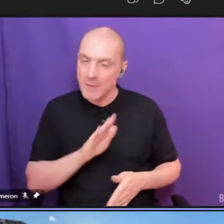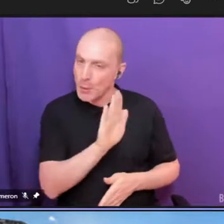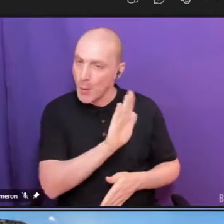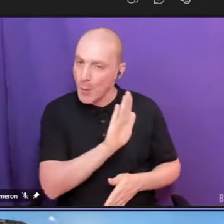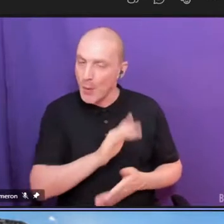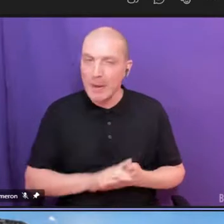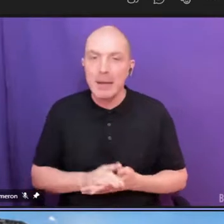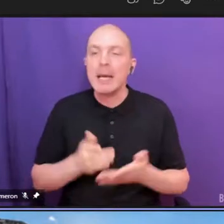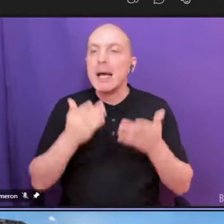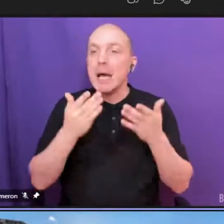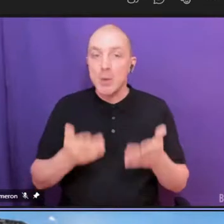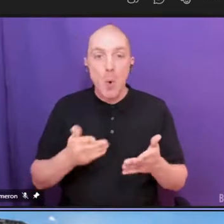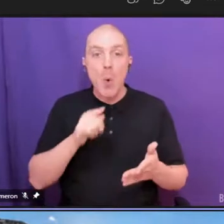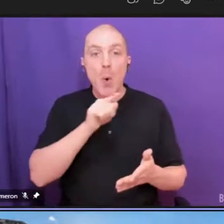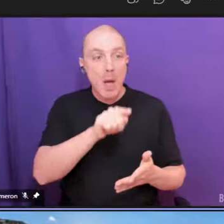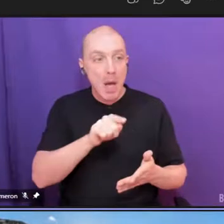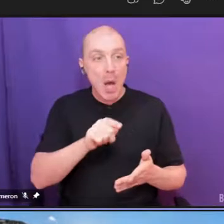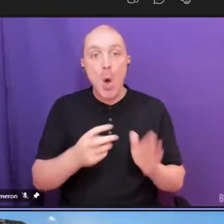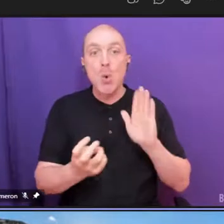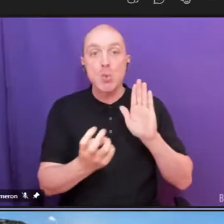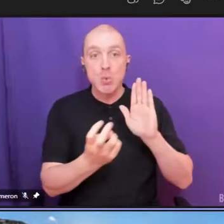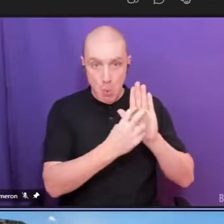seconder, please?